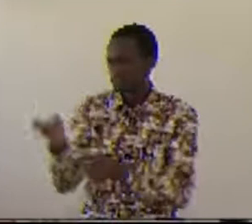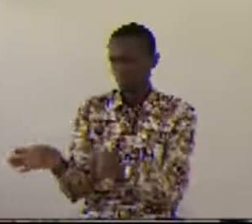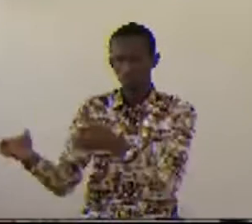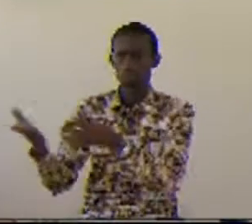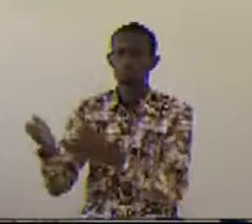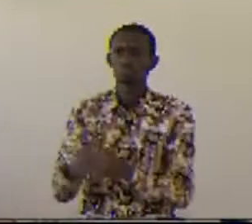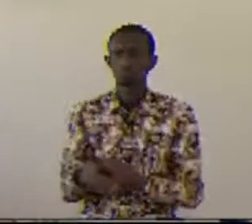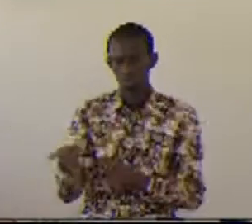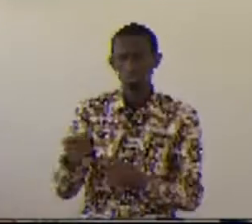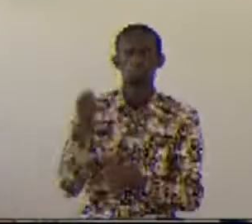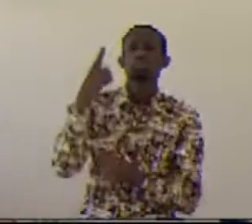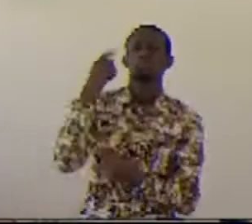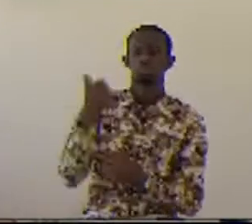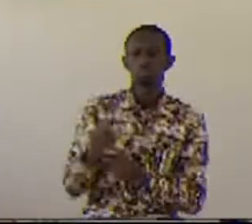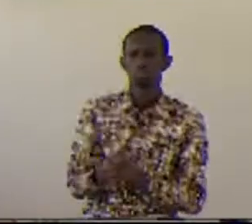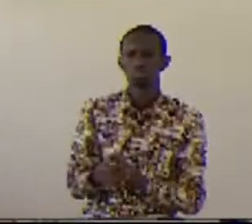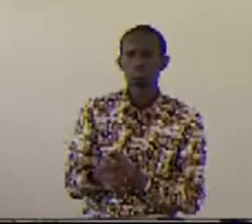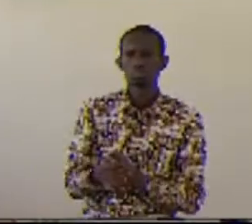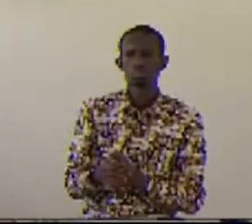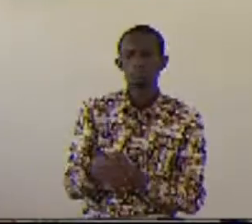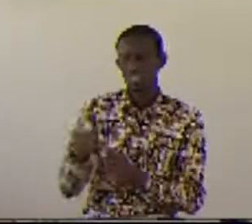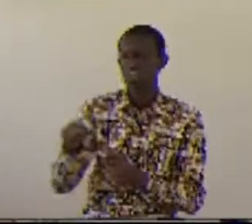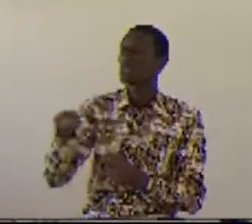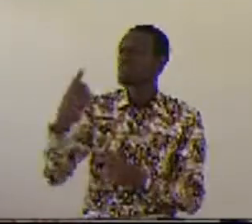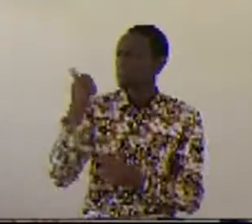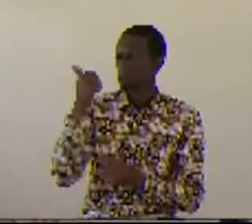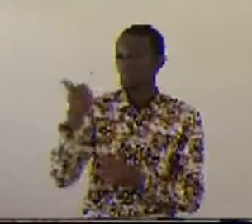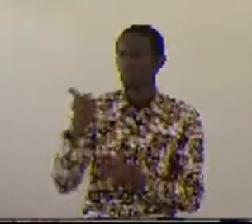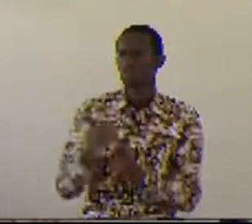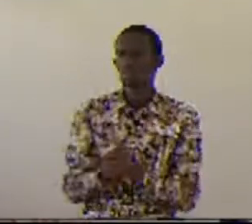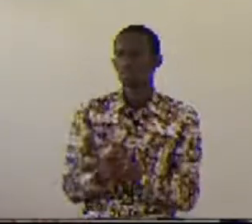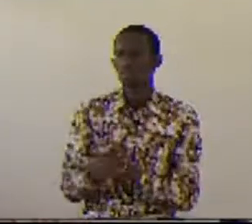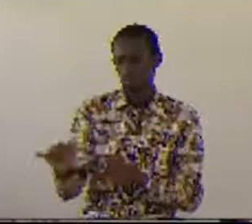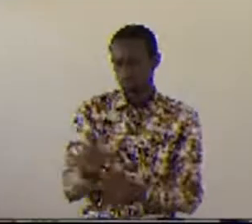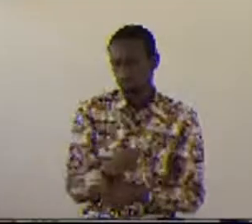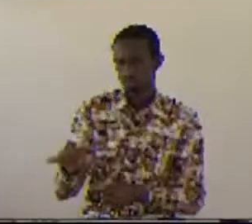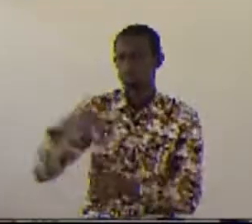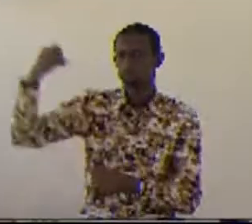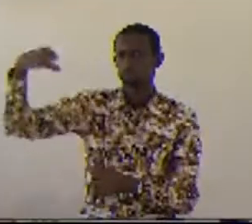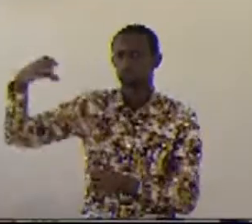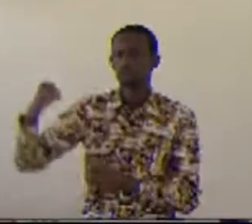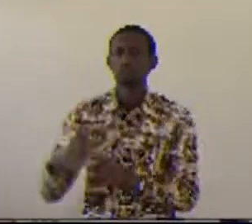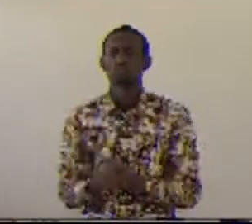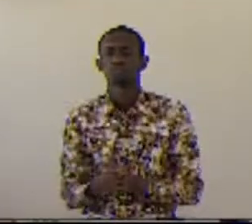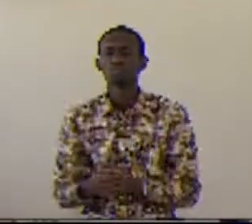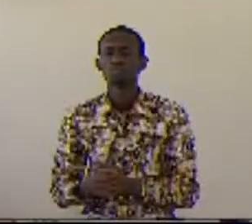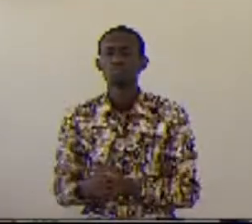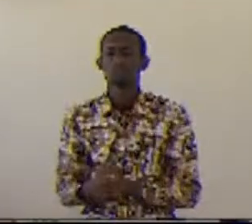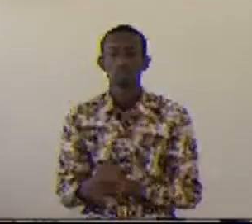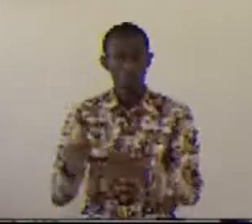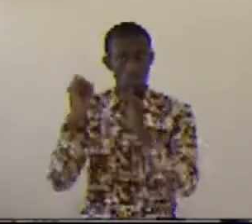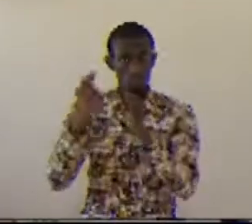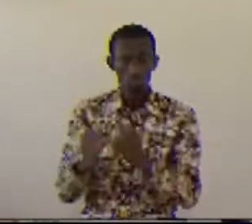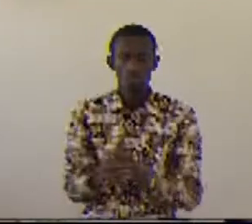It makes sense. It will be the best conductor because it has more delocalized electrons. And if we